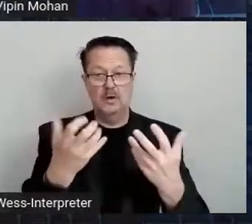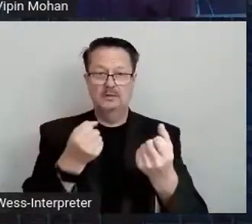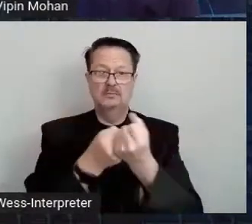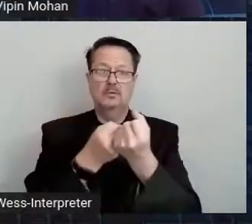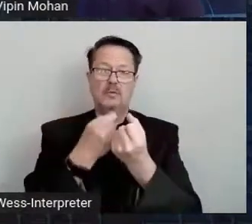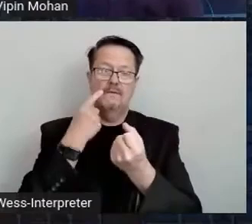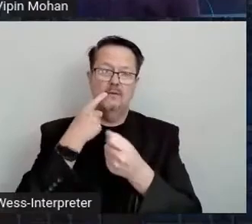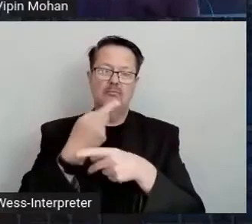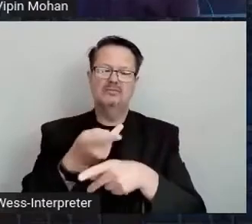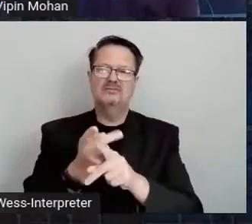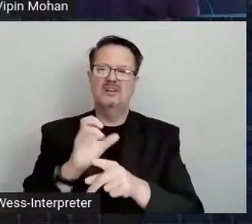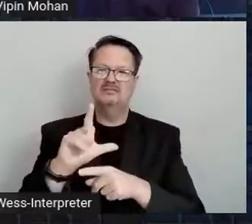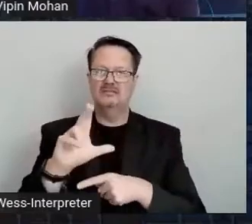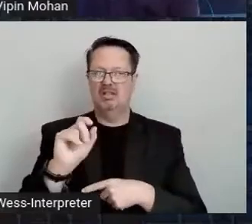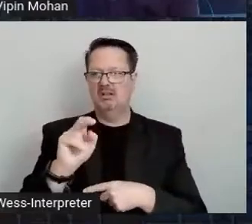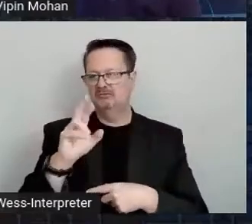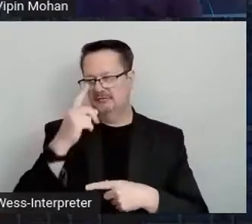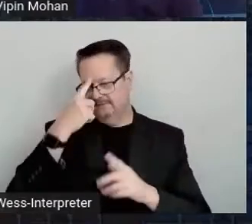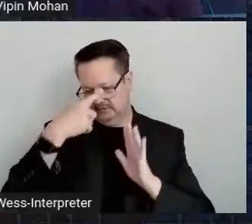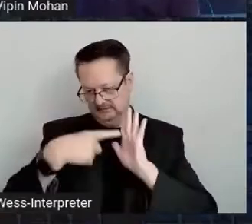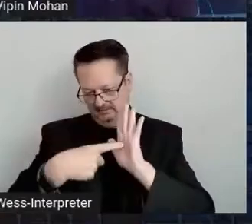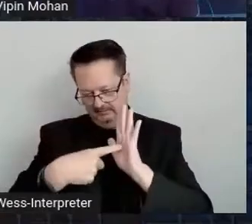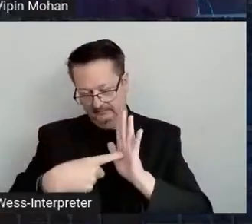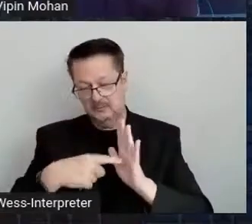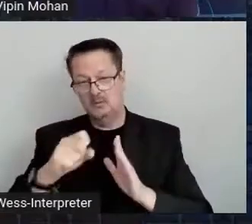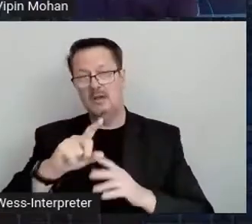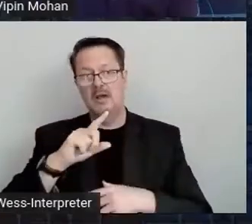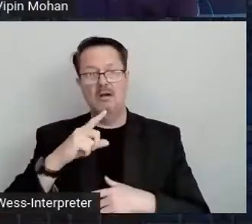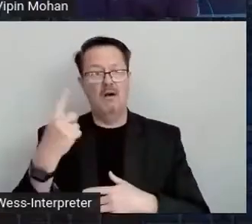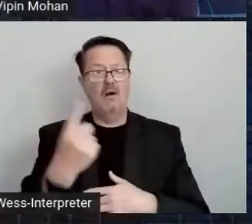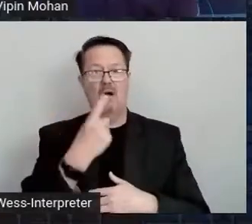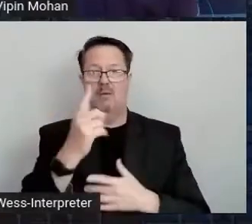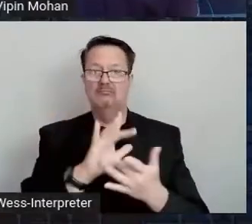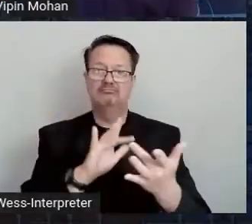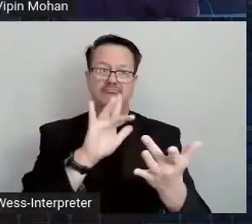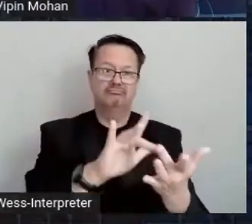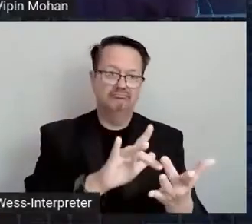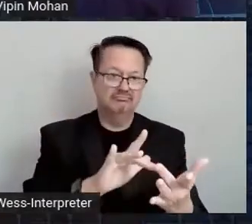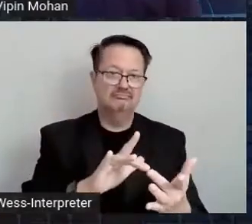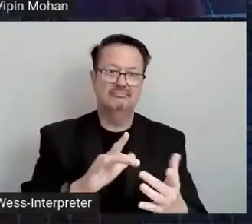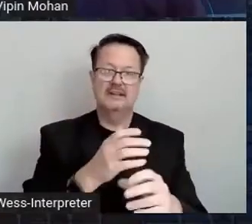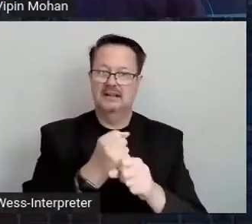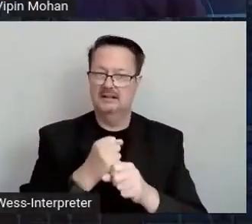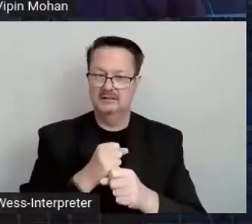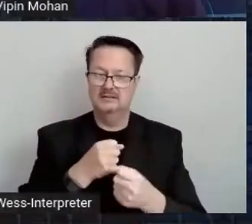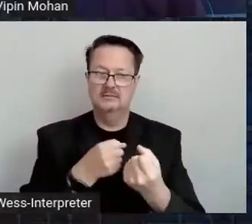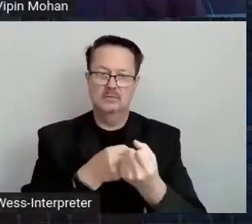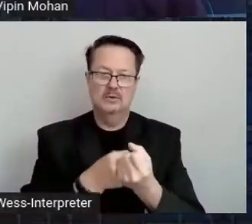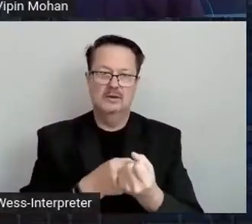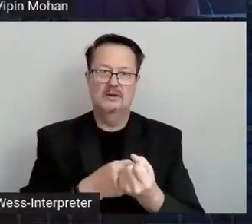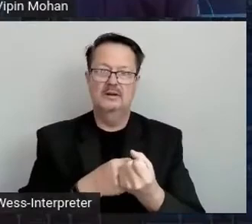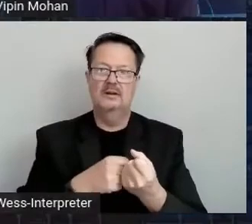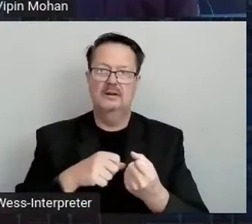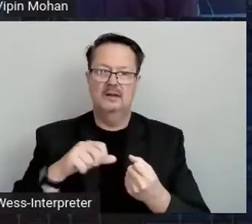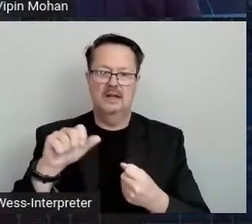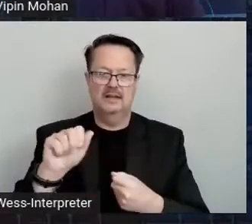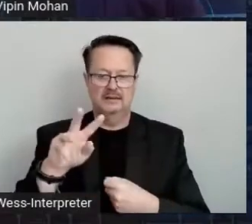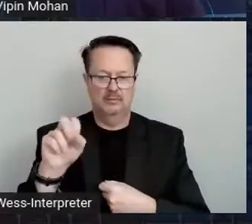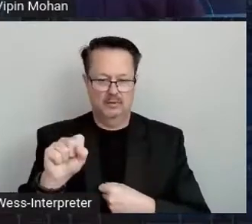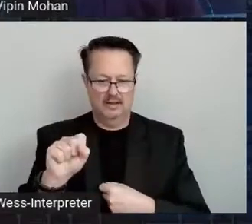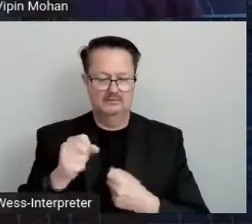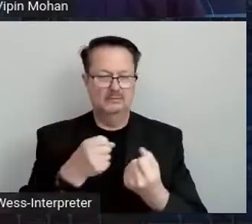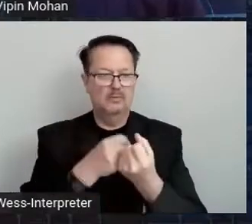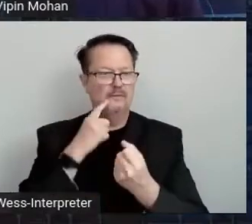production cluster, for example, so you can always reach out to AWS and get support. So AWS support for EKS Anywhere will